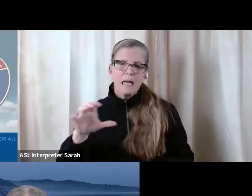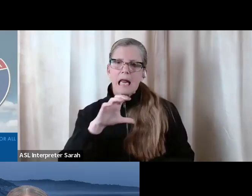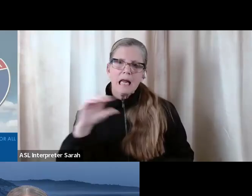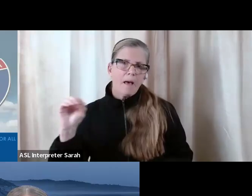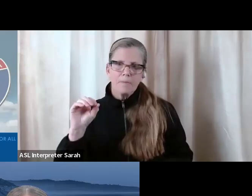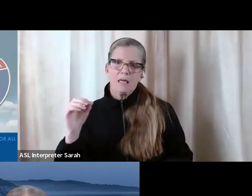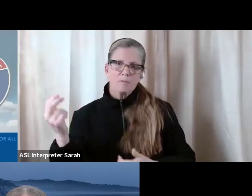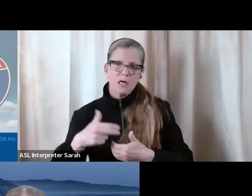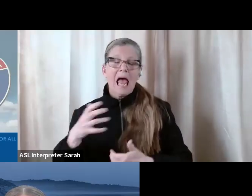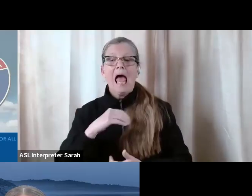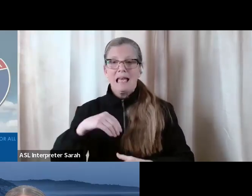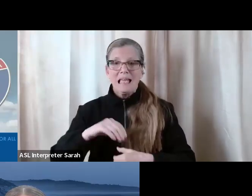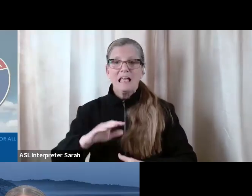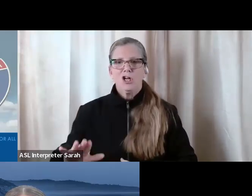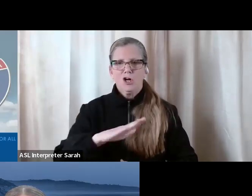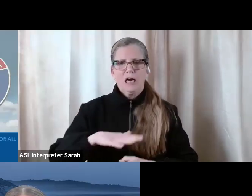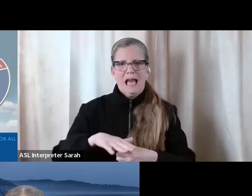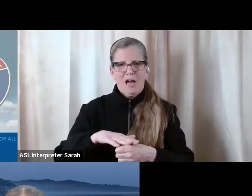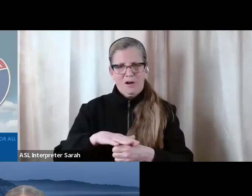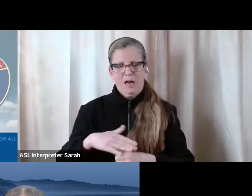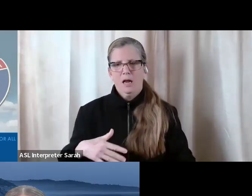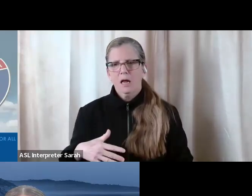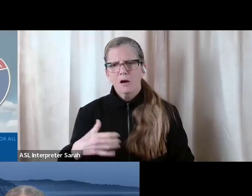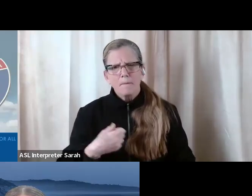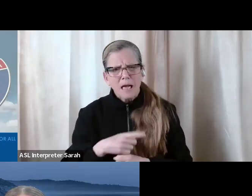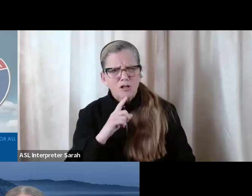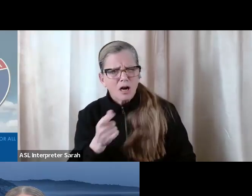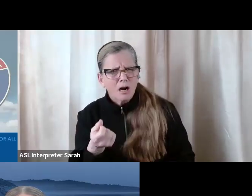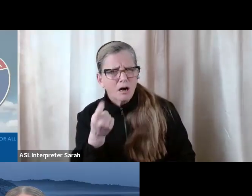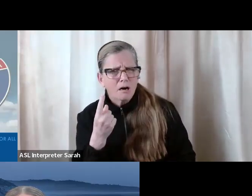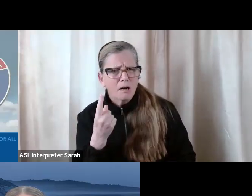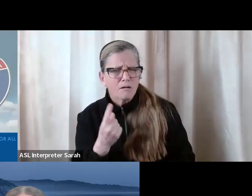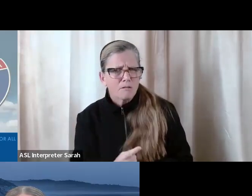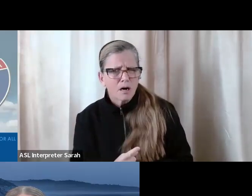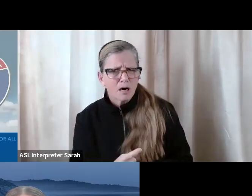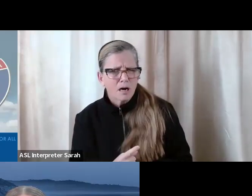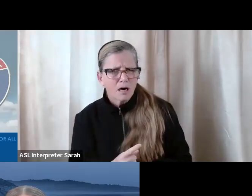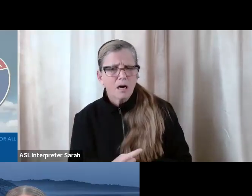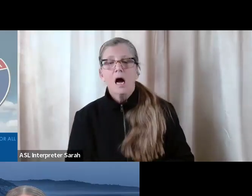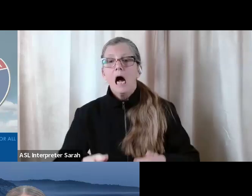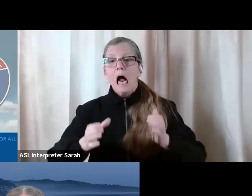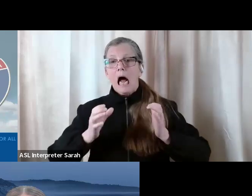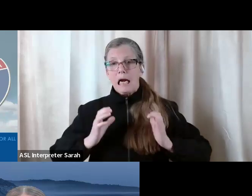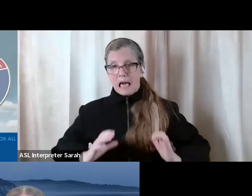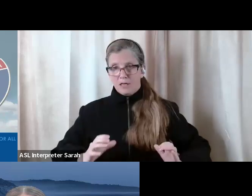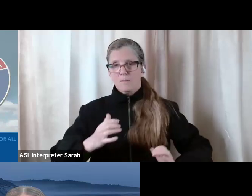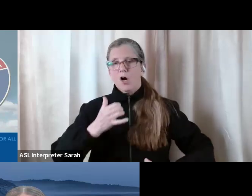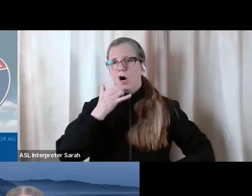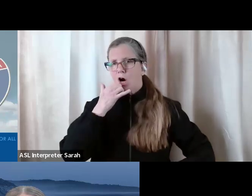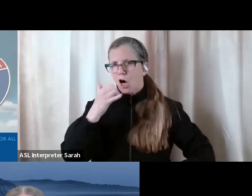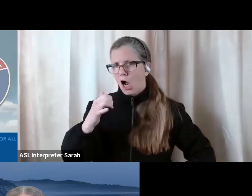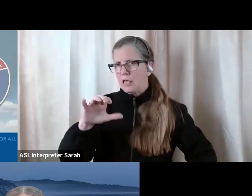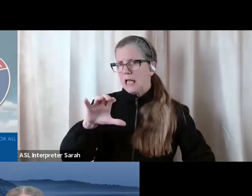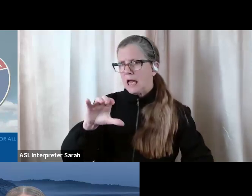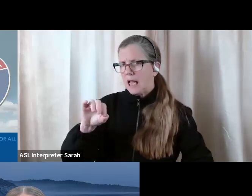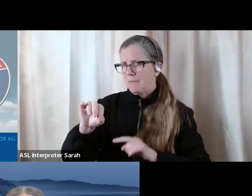areas. I wanted to make sure that I heard you. So a customer calls the provider and says